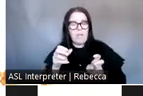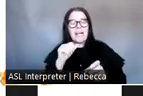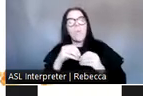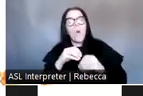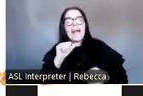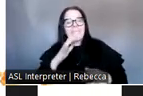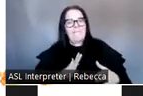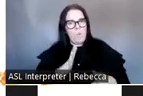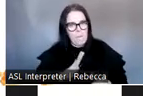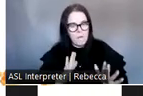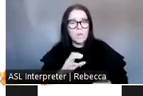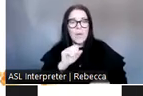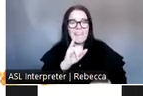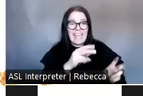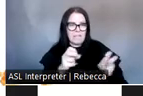North, that